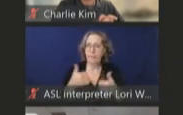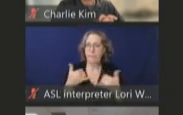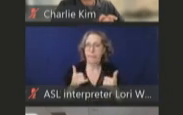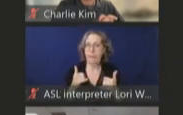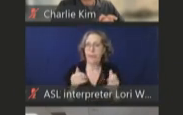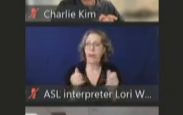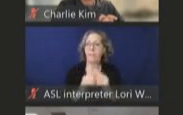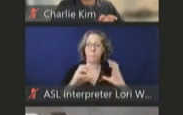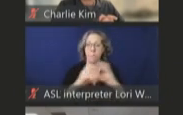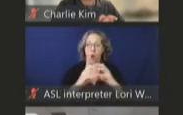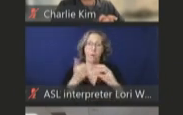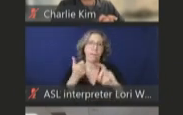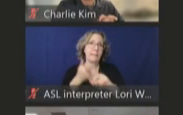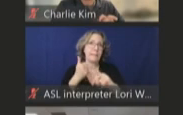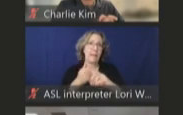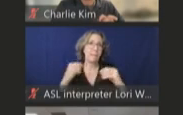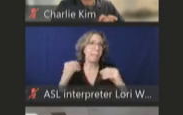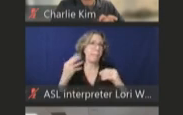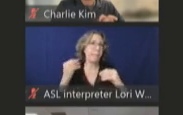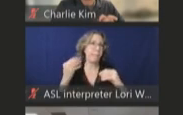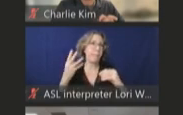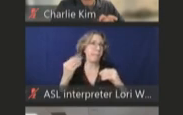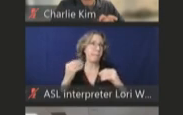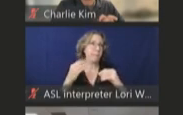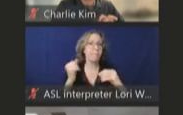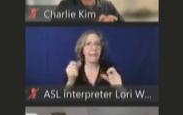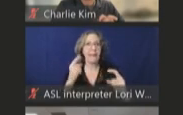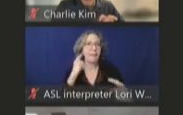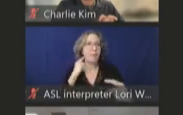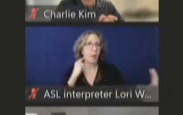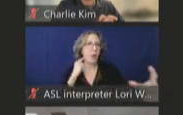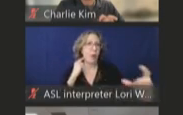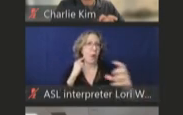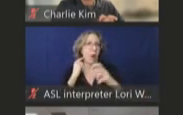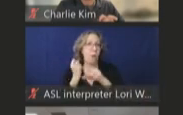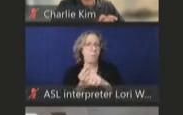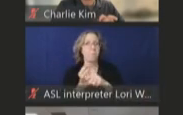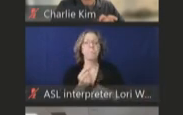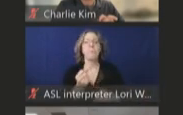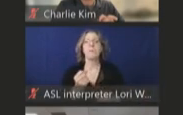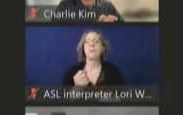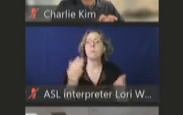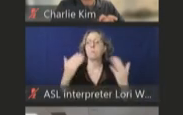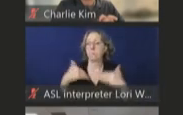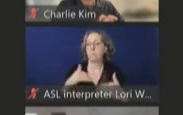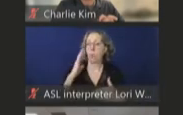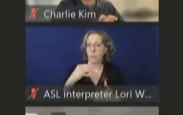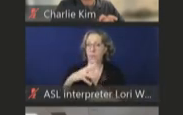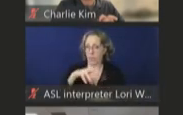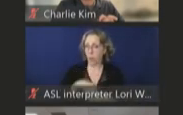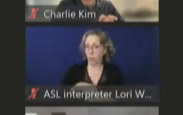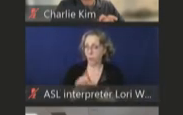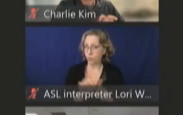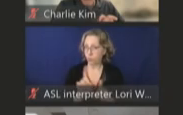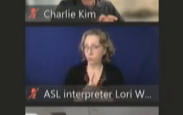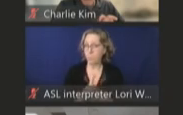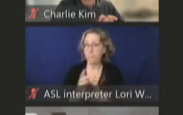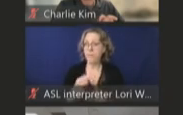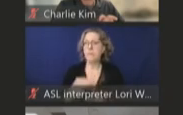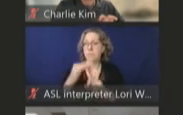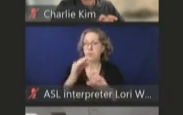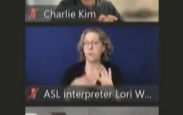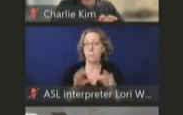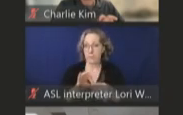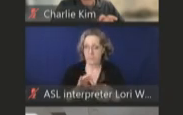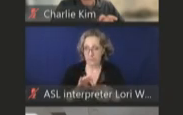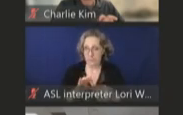beeps. We'll also be welcoming the Special Olympics and also the Challenger League, which